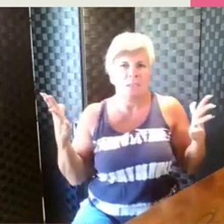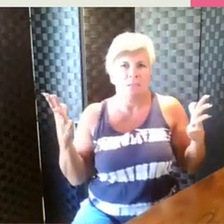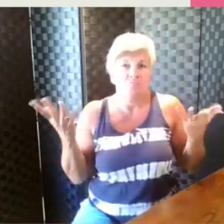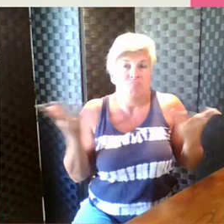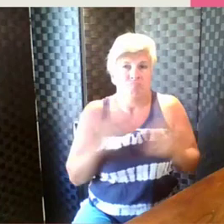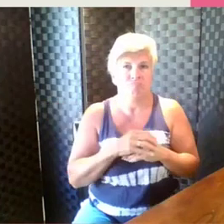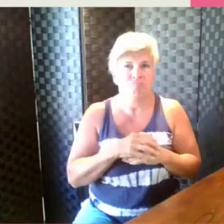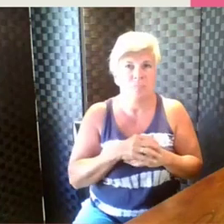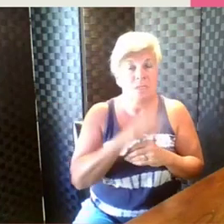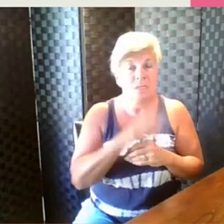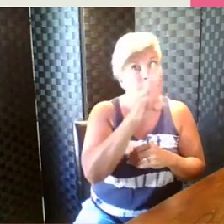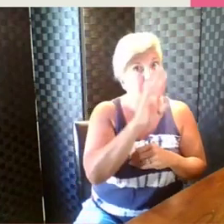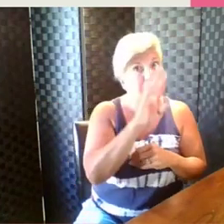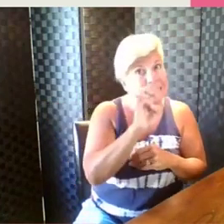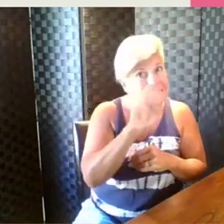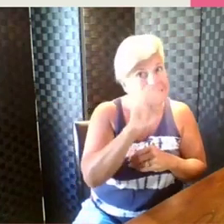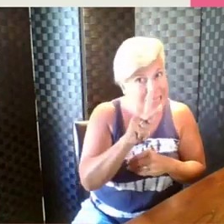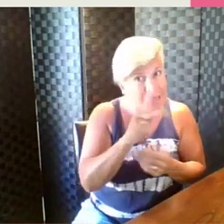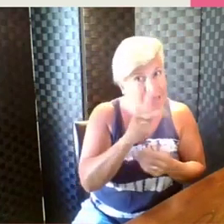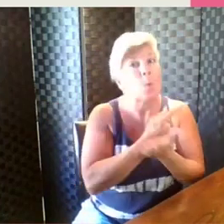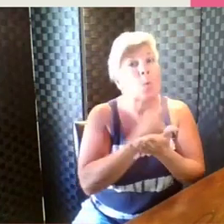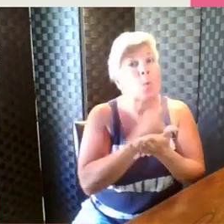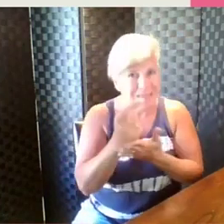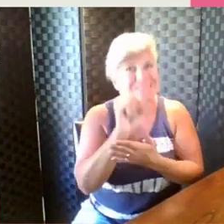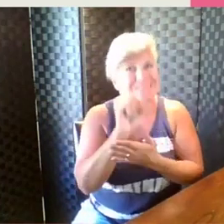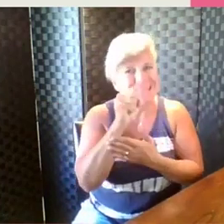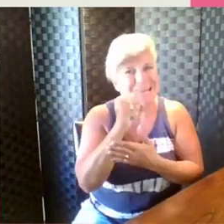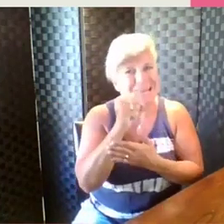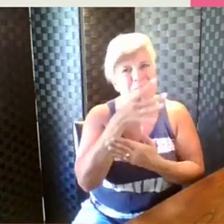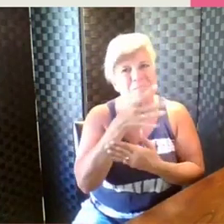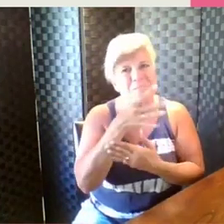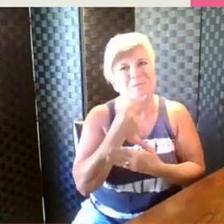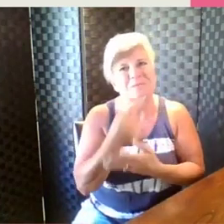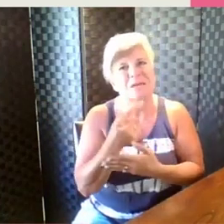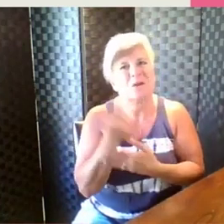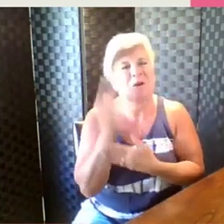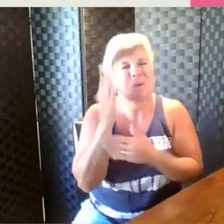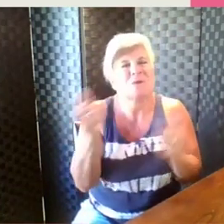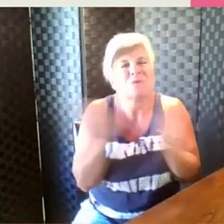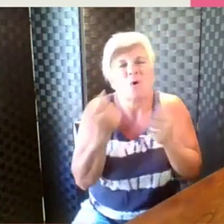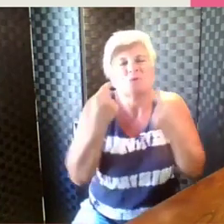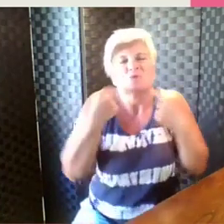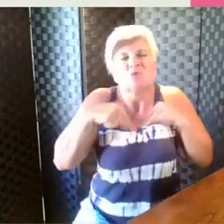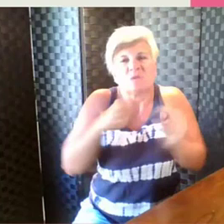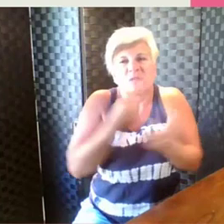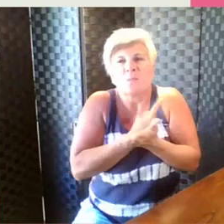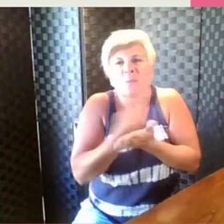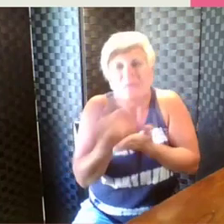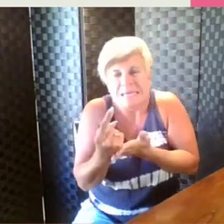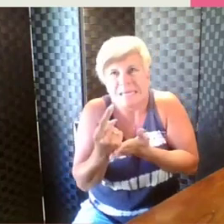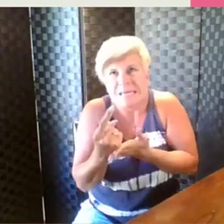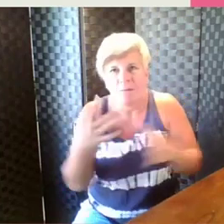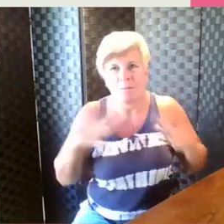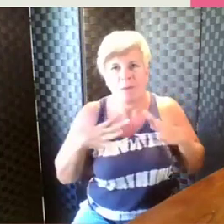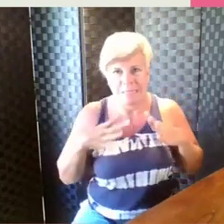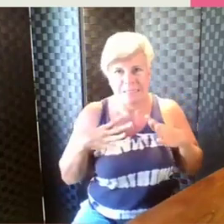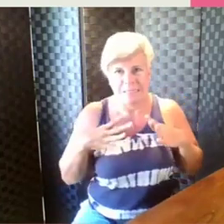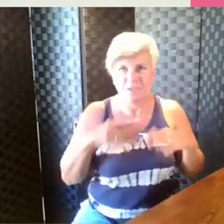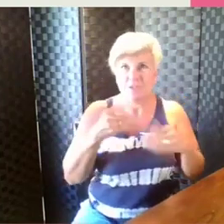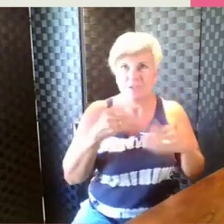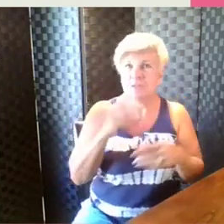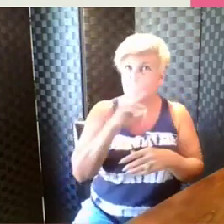If you wrote down W-E-E-K, you chose the right answer. W-E-E-K is talking about a time